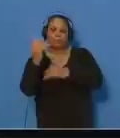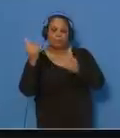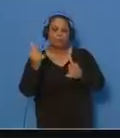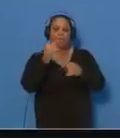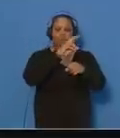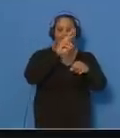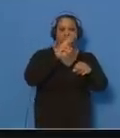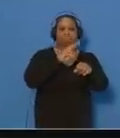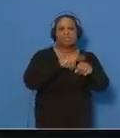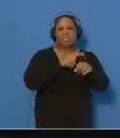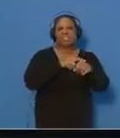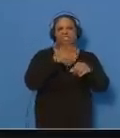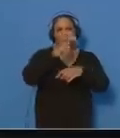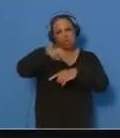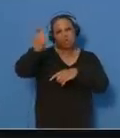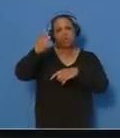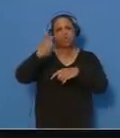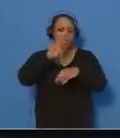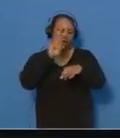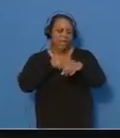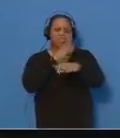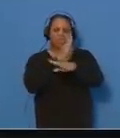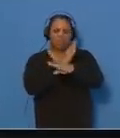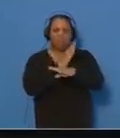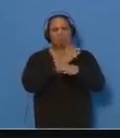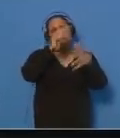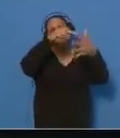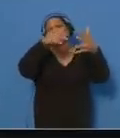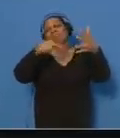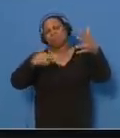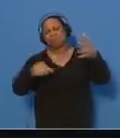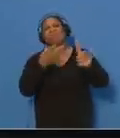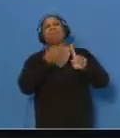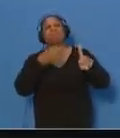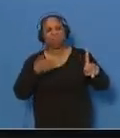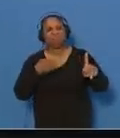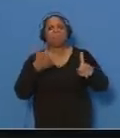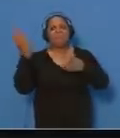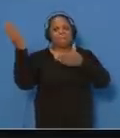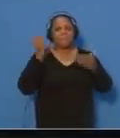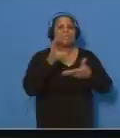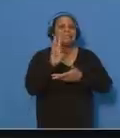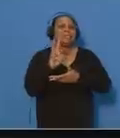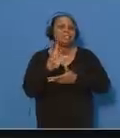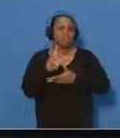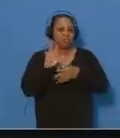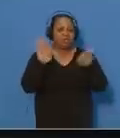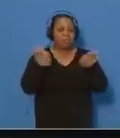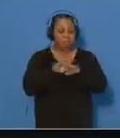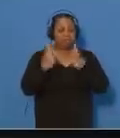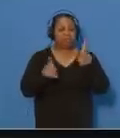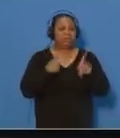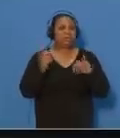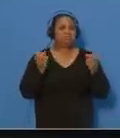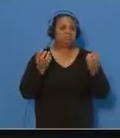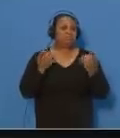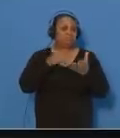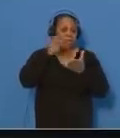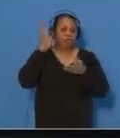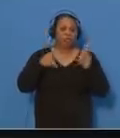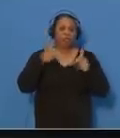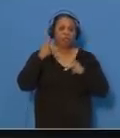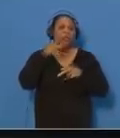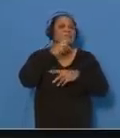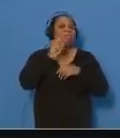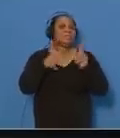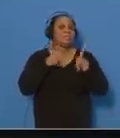and Transportation, the Ministry of National Security, amongst others, were able to bring 63 Bermudians, including many students and